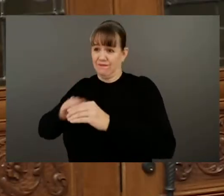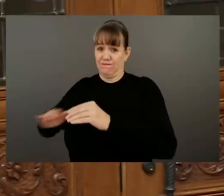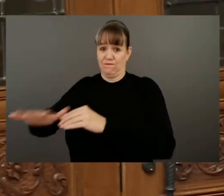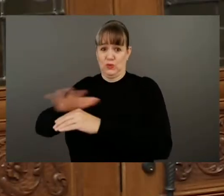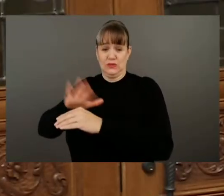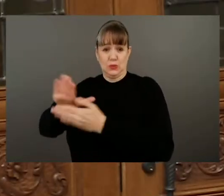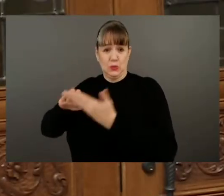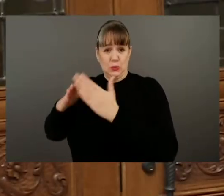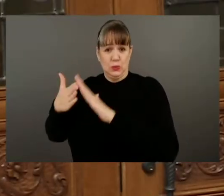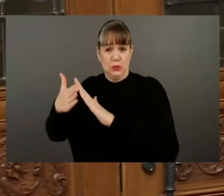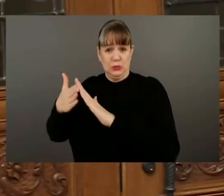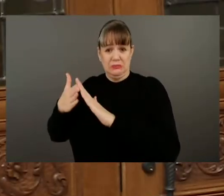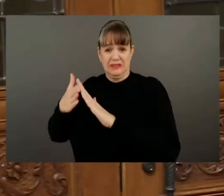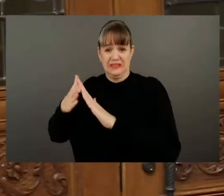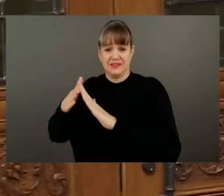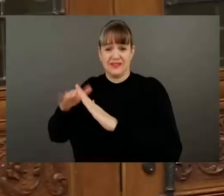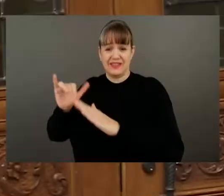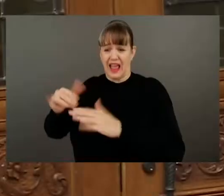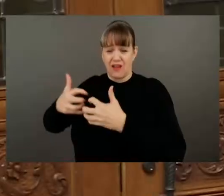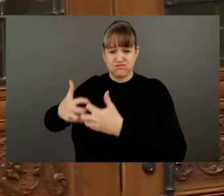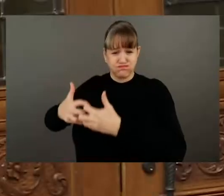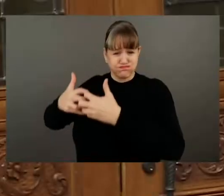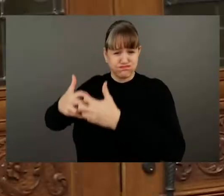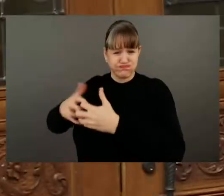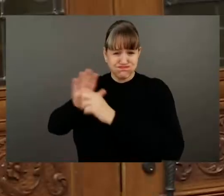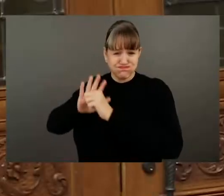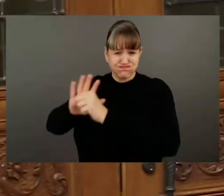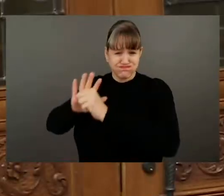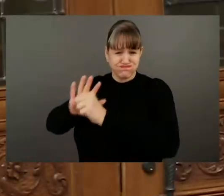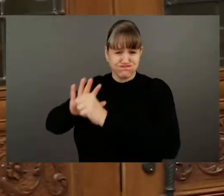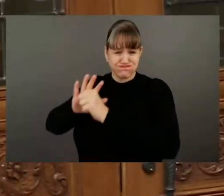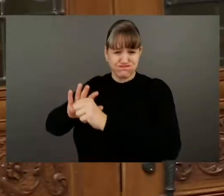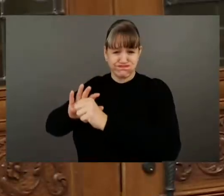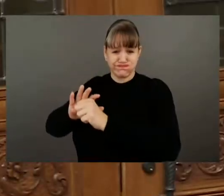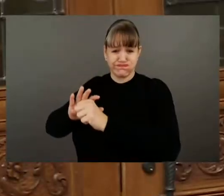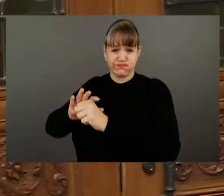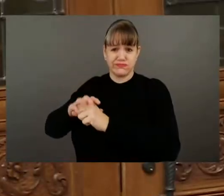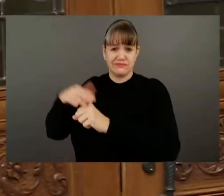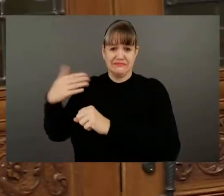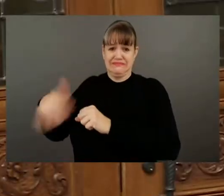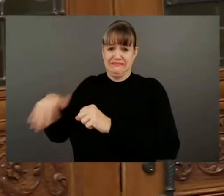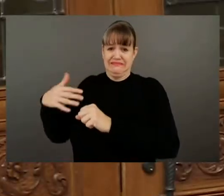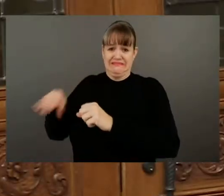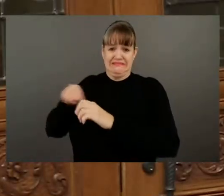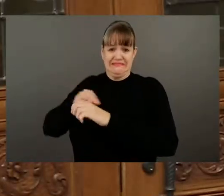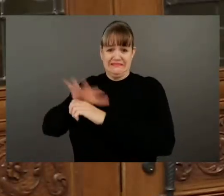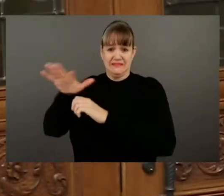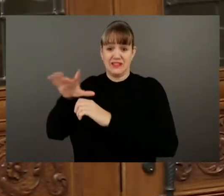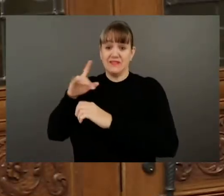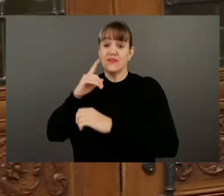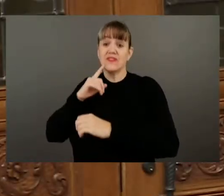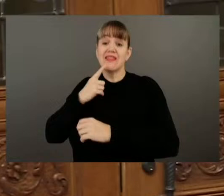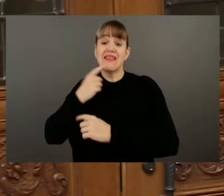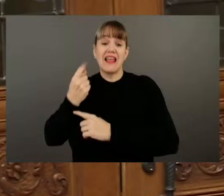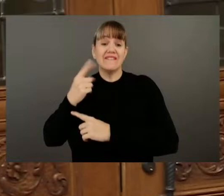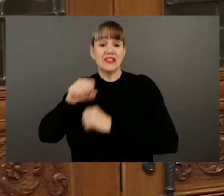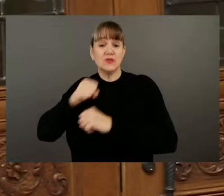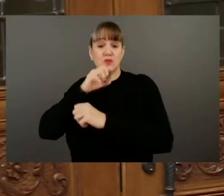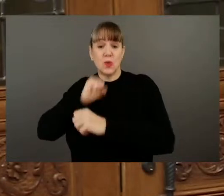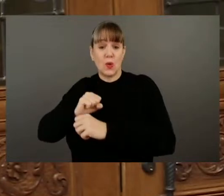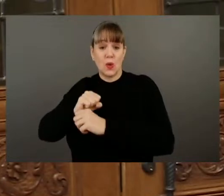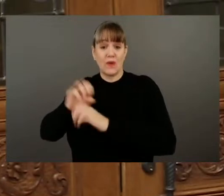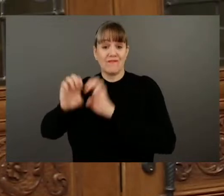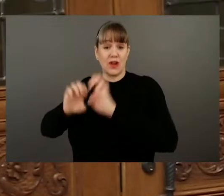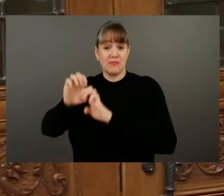is a risk, yet the 11-year-old environmental assessment for PRGT refused to consider those impacts. The proponent said there weren't enough, quote,